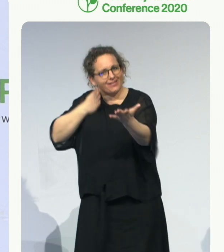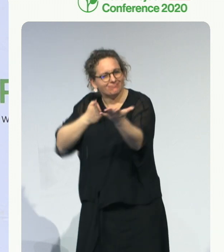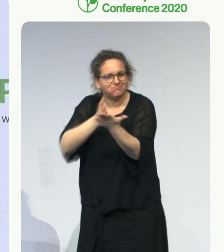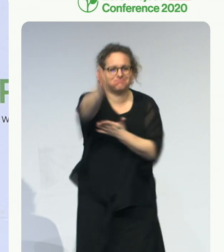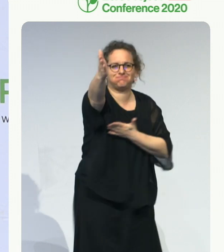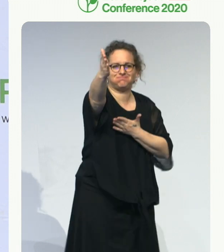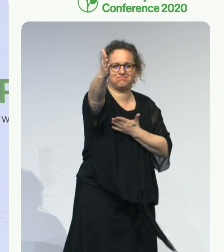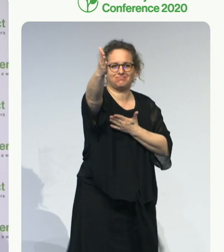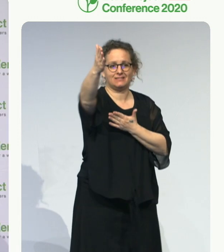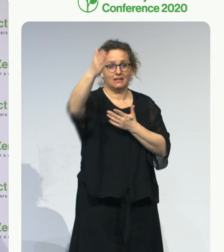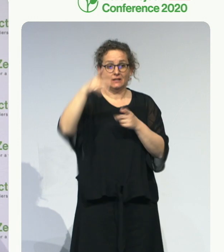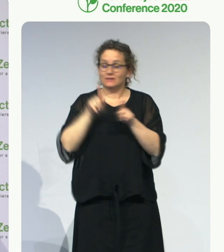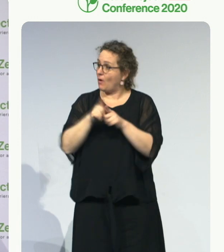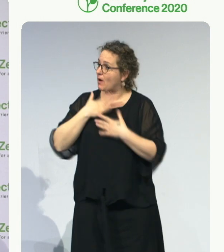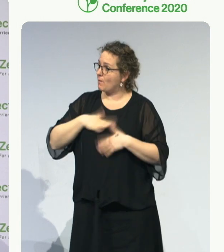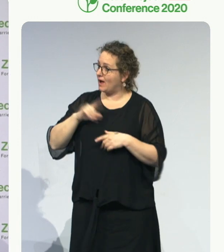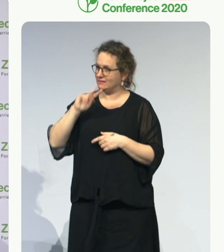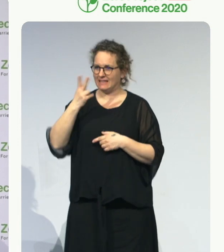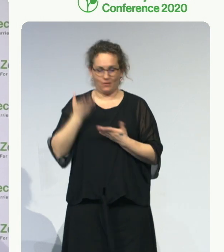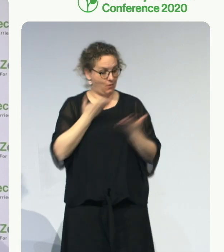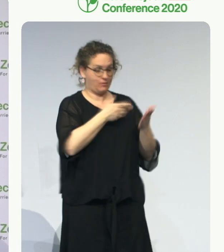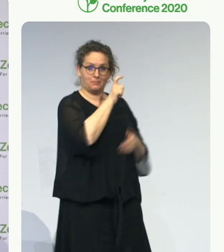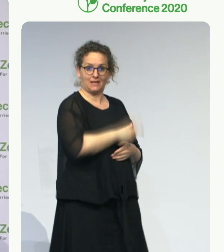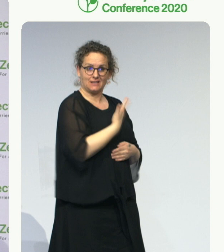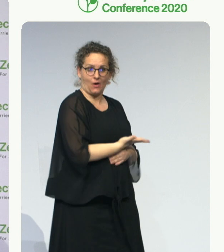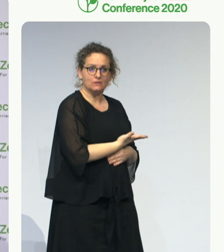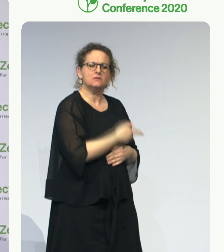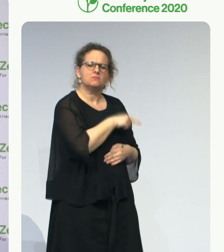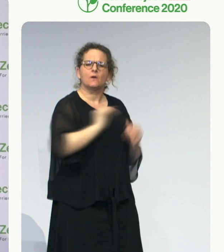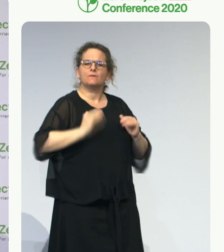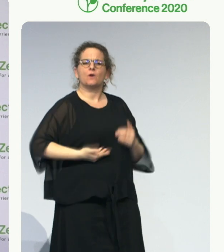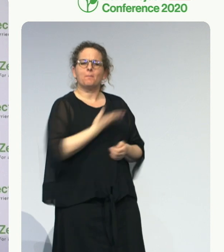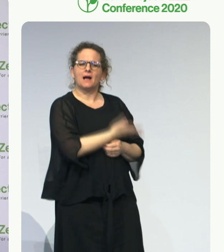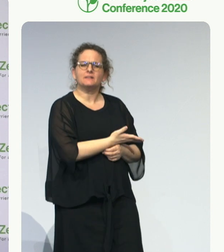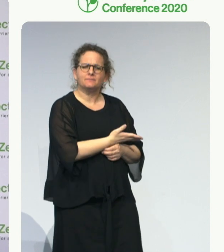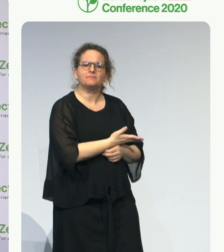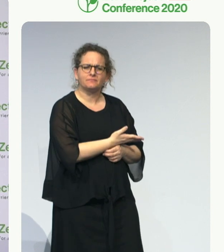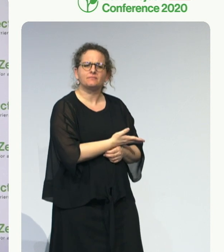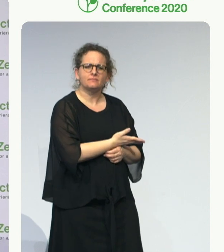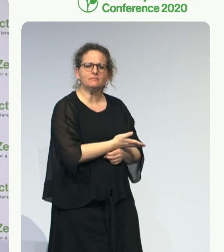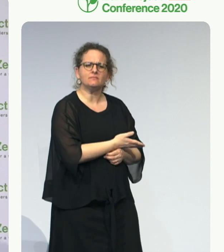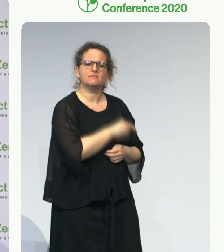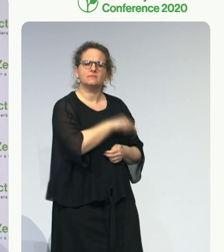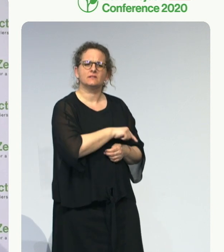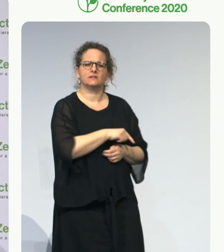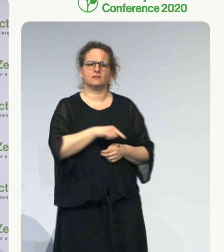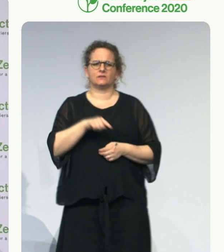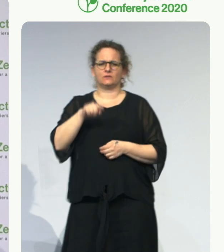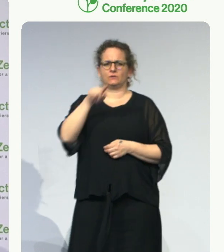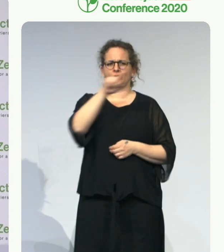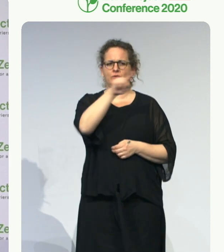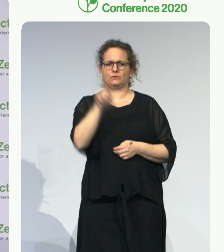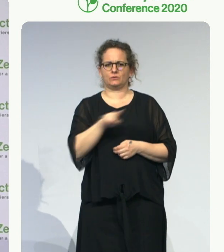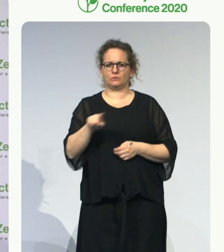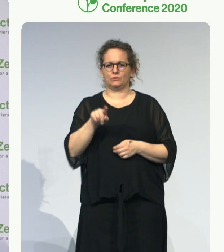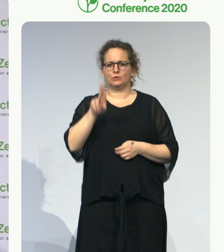am, my dear colleague and senior advisor, Ms. Alia Zereikat, to elucidate these matters even further. I thank you